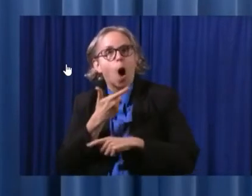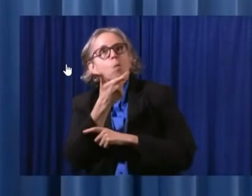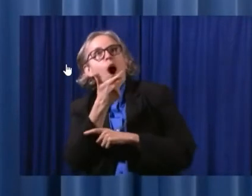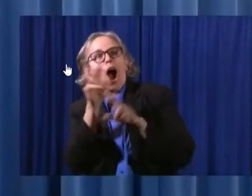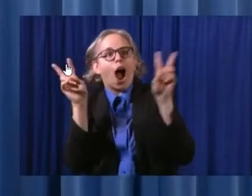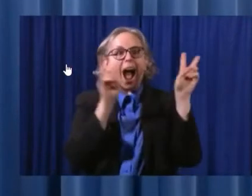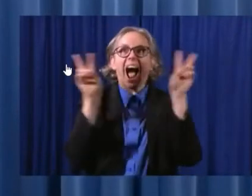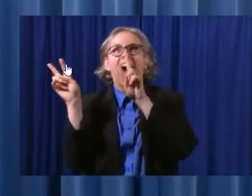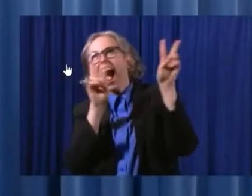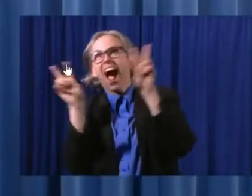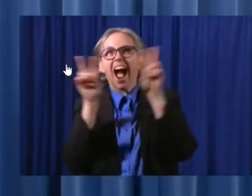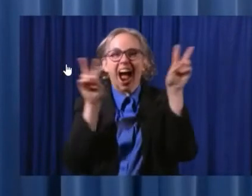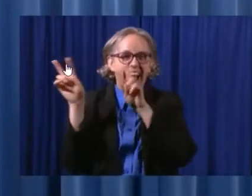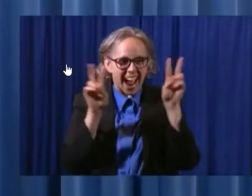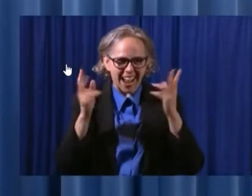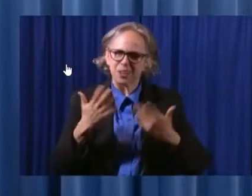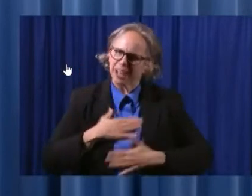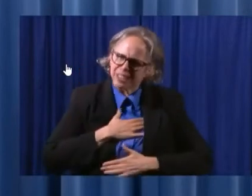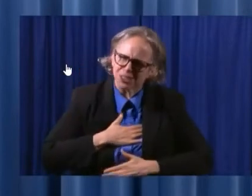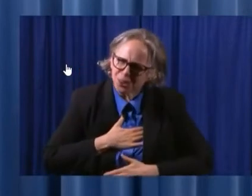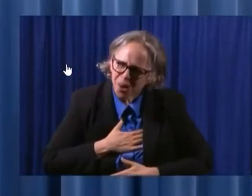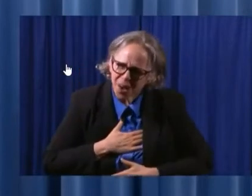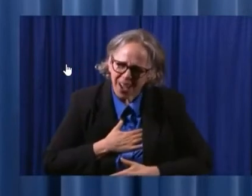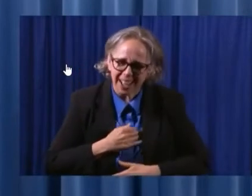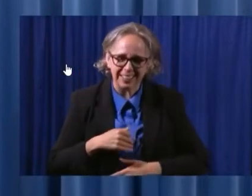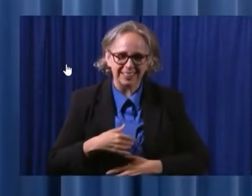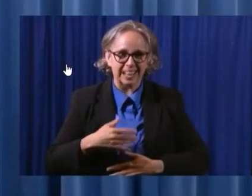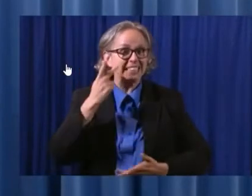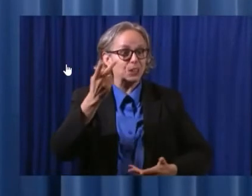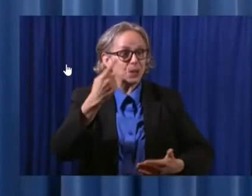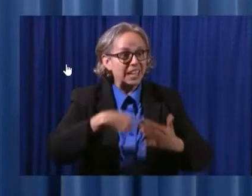we'll look forward to talking with you all next week. Thank you very much.